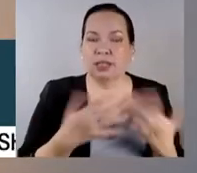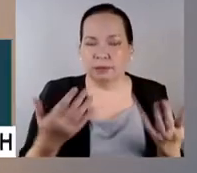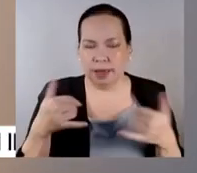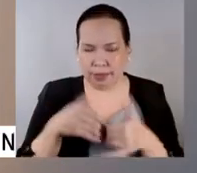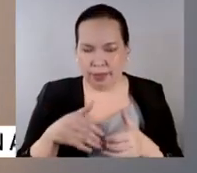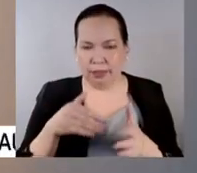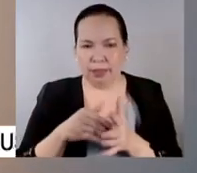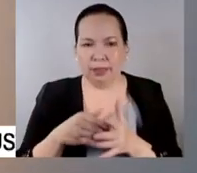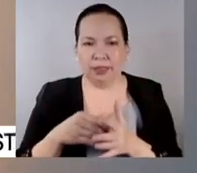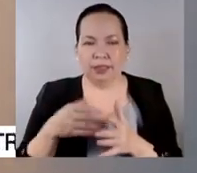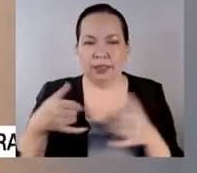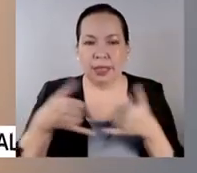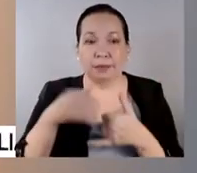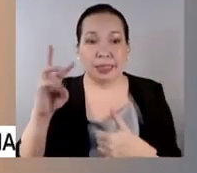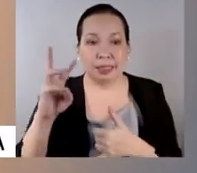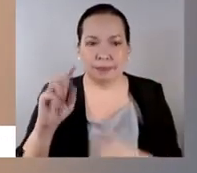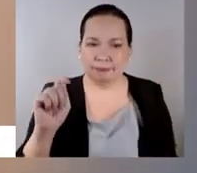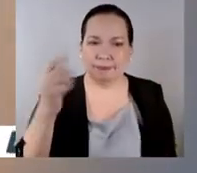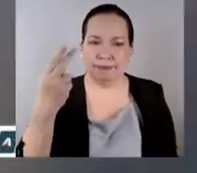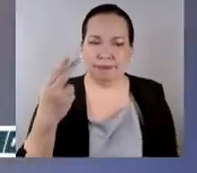Angels, ABS-CBN News.